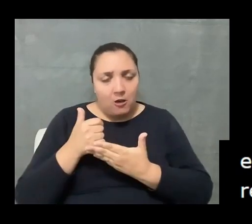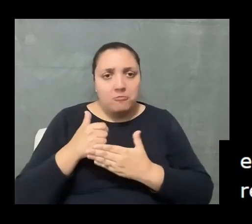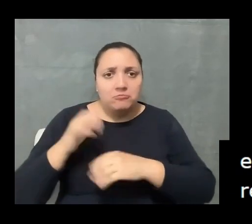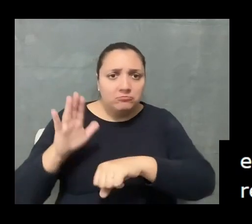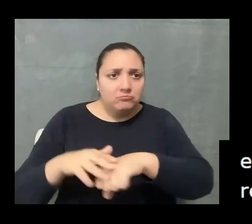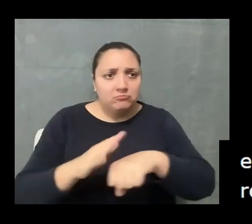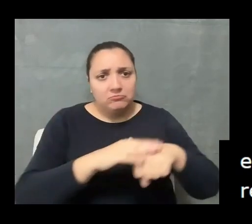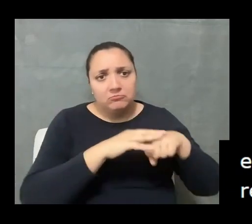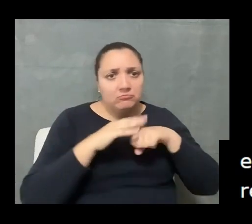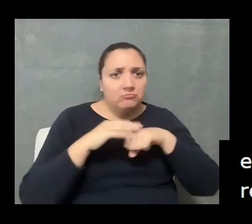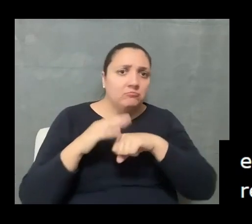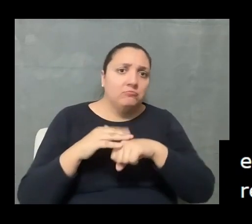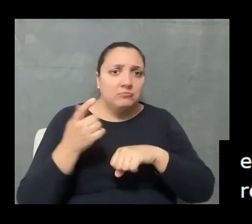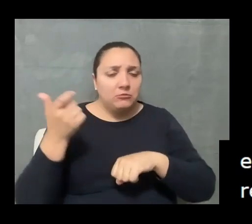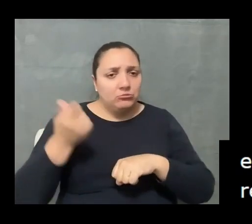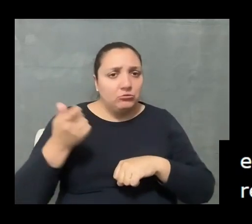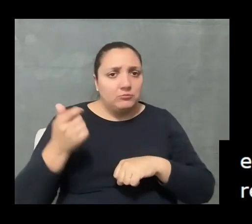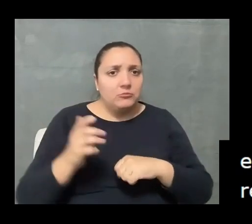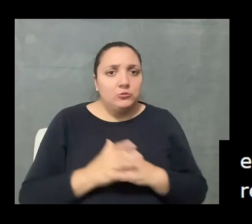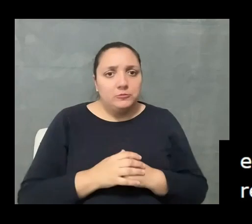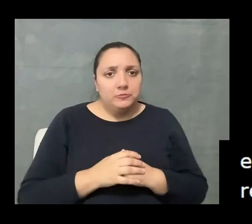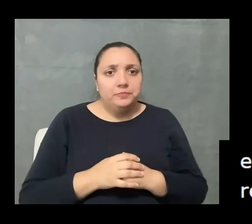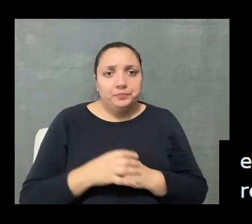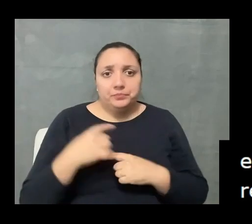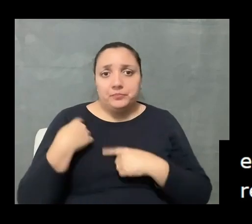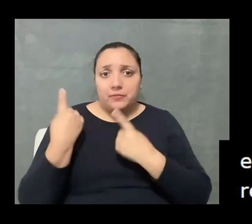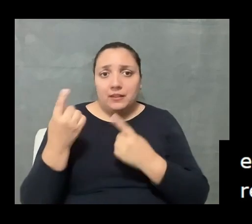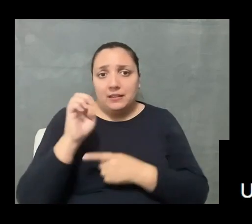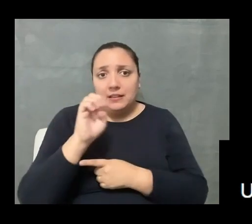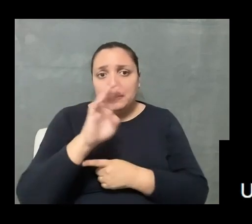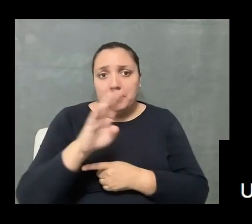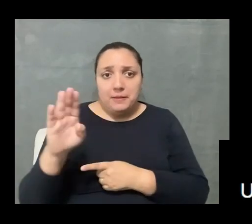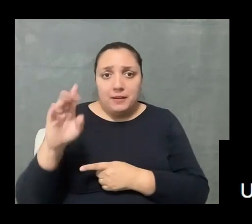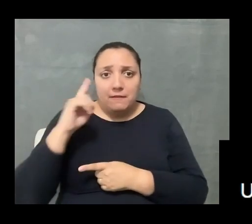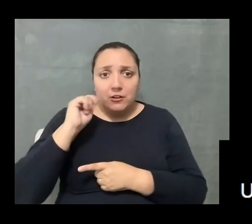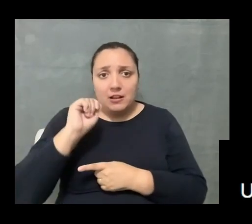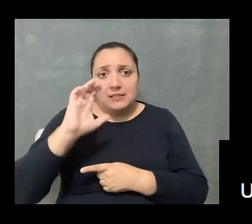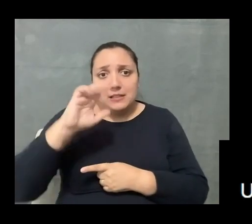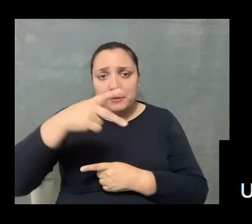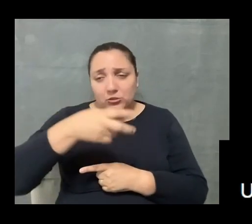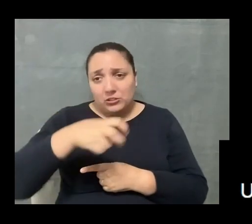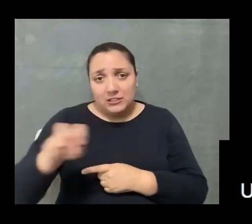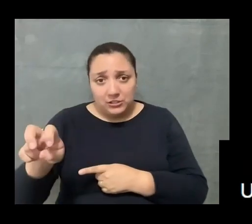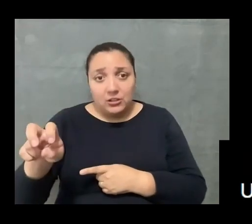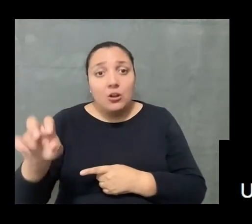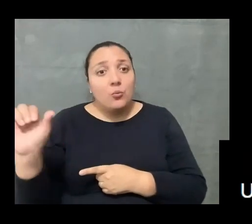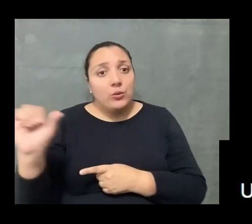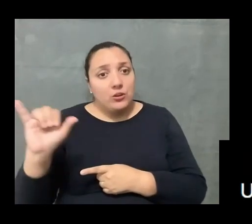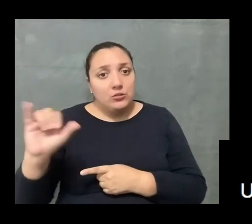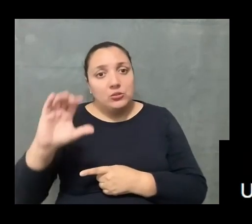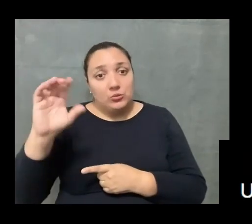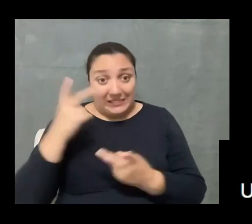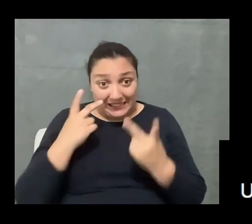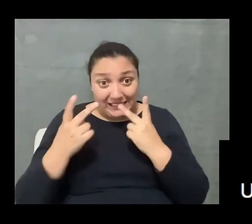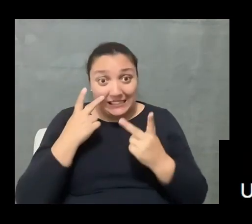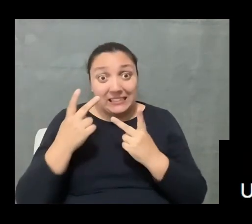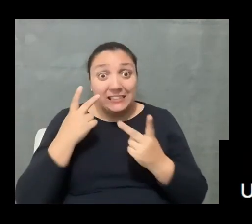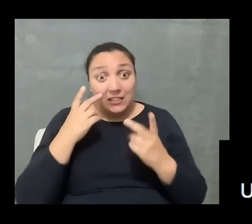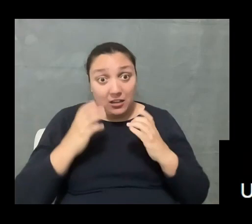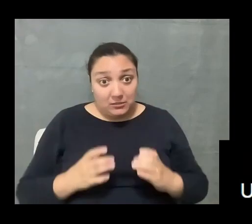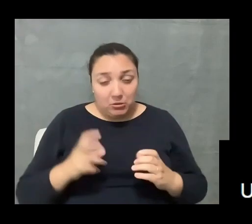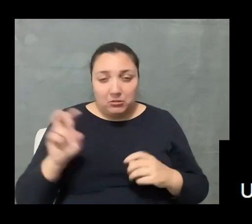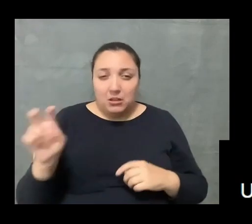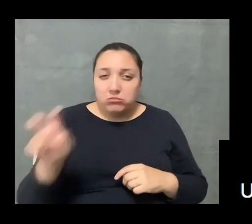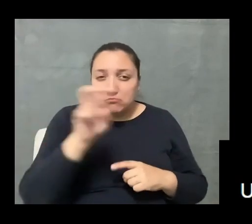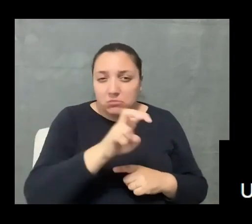from subscribers. Ever since the EBB to ACP transition, we also do see customers sort of ping-ponging back and